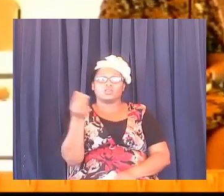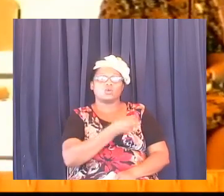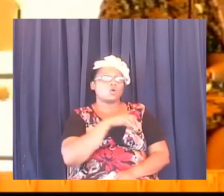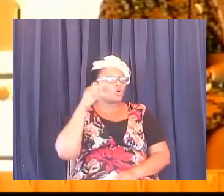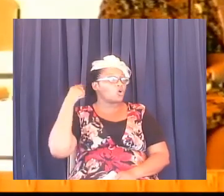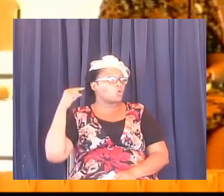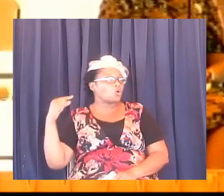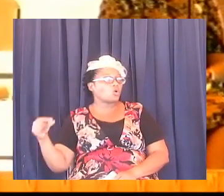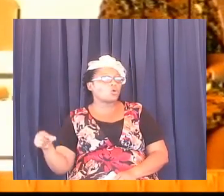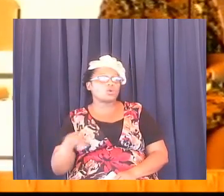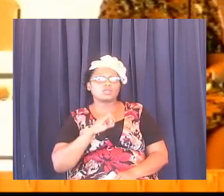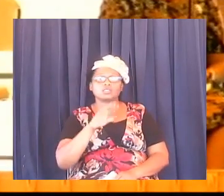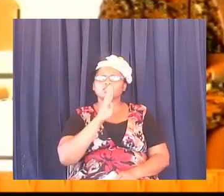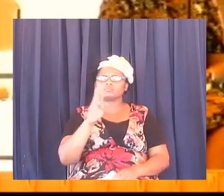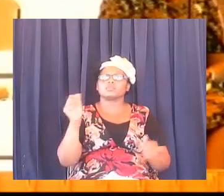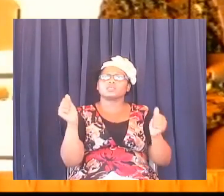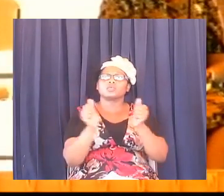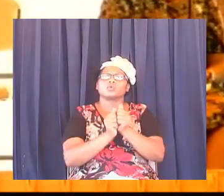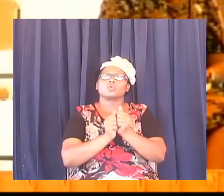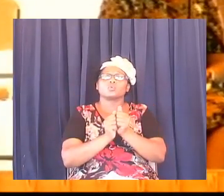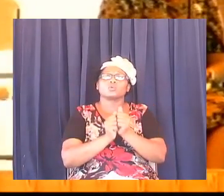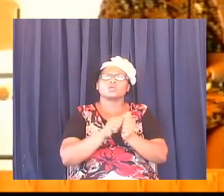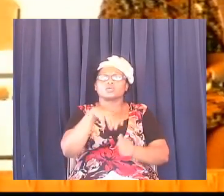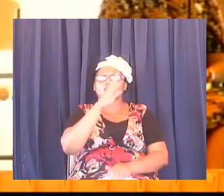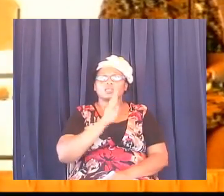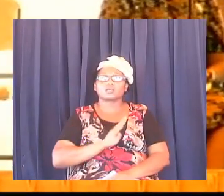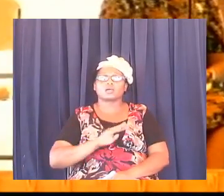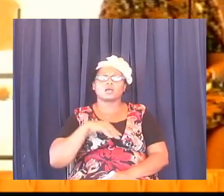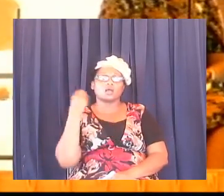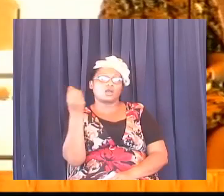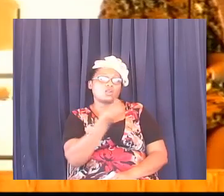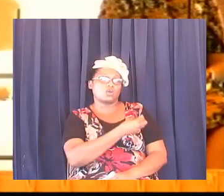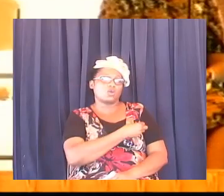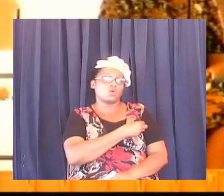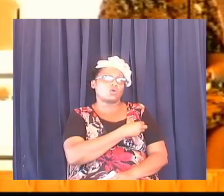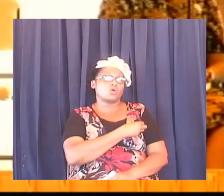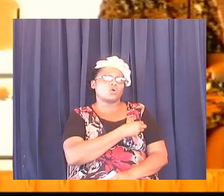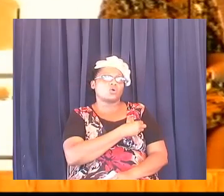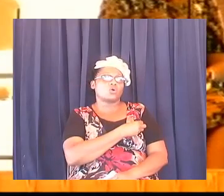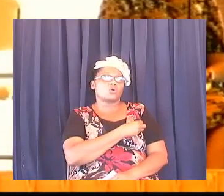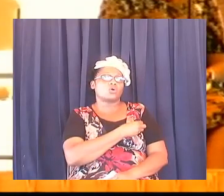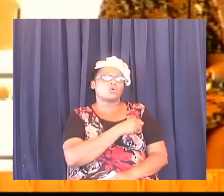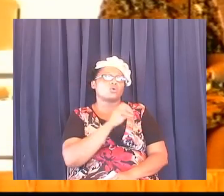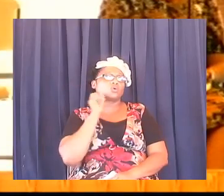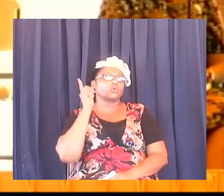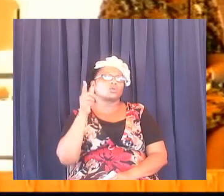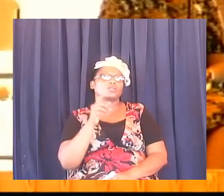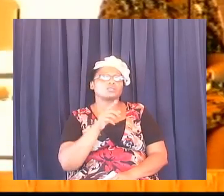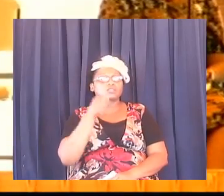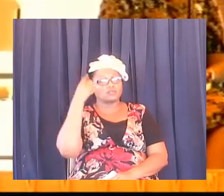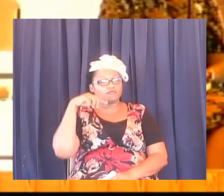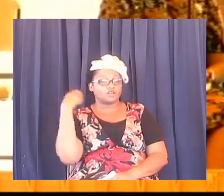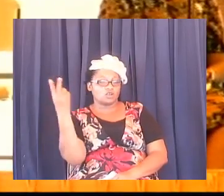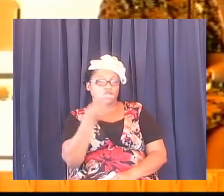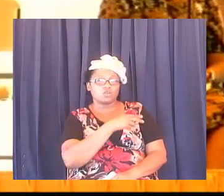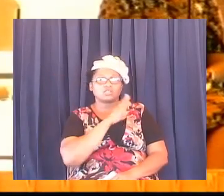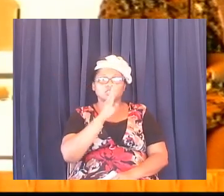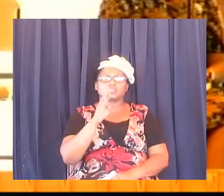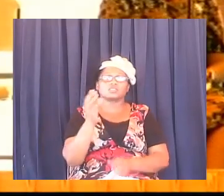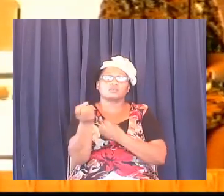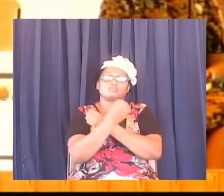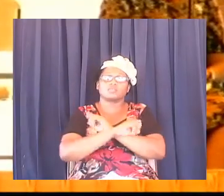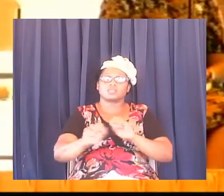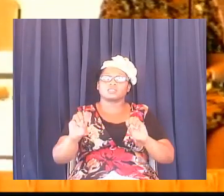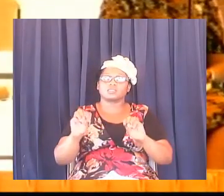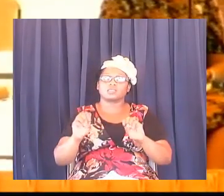be with God. His ultimate will is for us to be saved. We are here this morning, brethren. Let